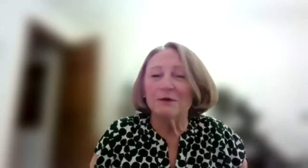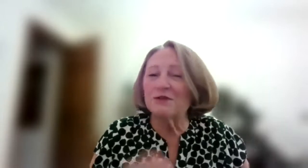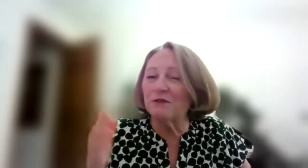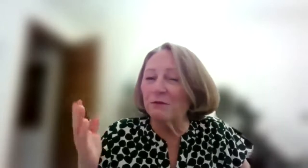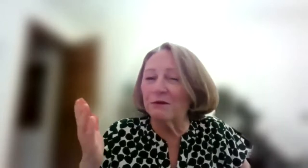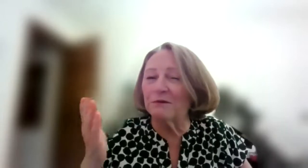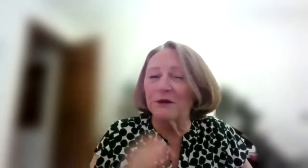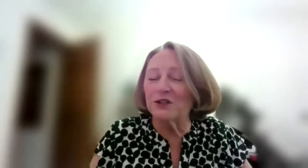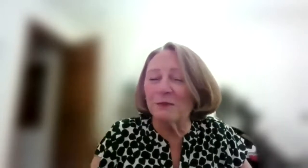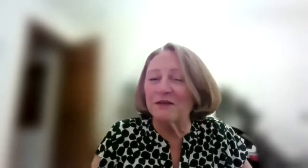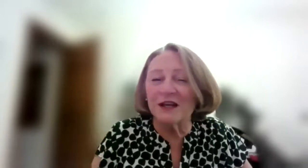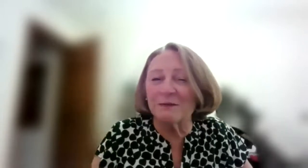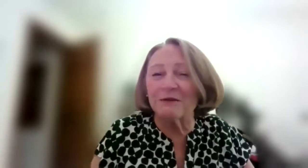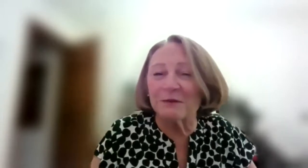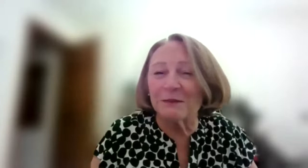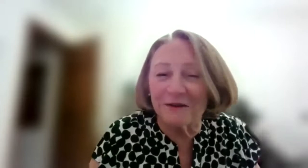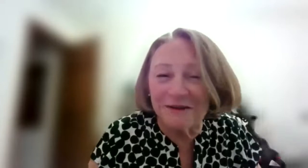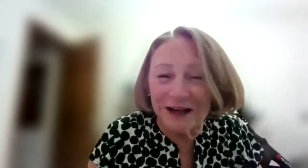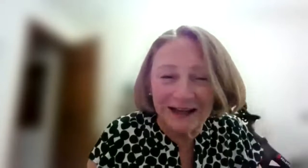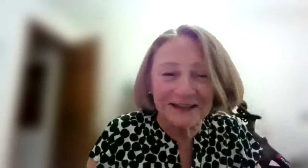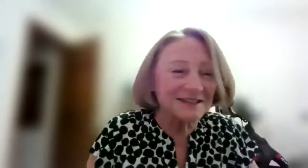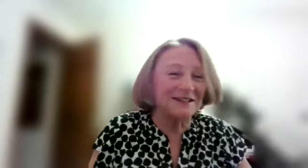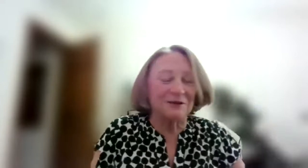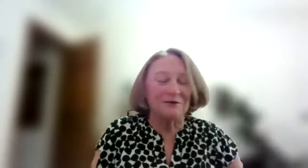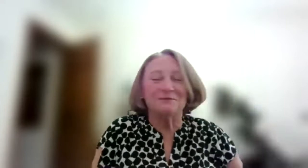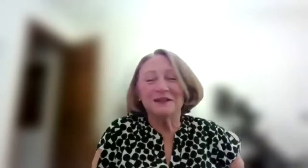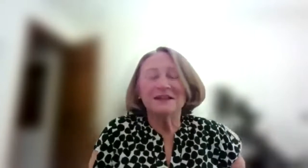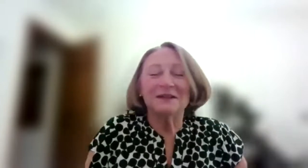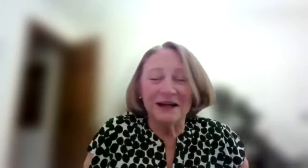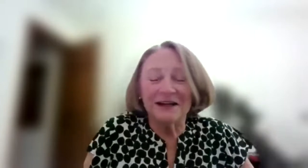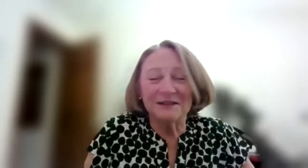you might think about in the middle of the night.